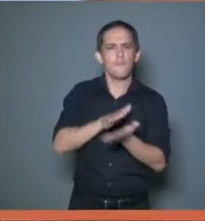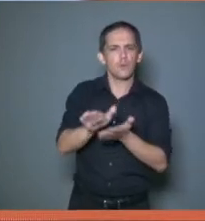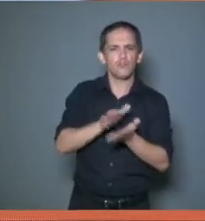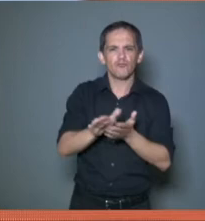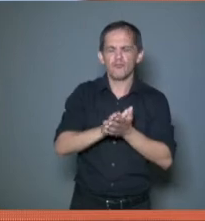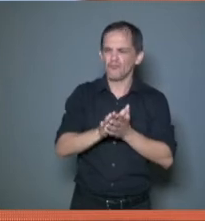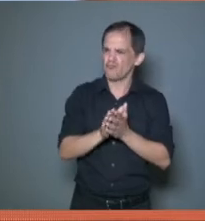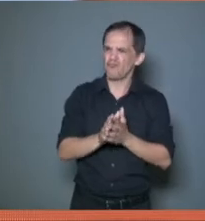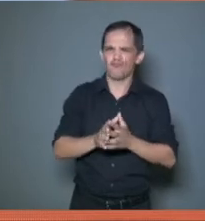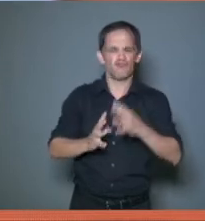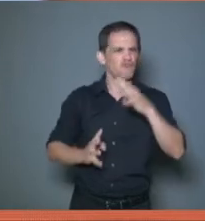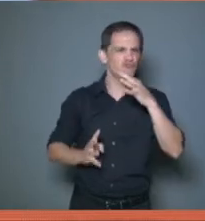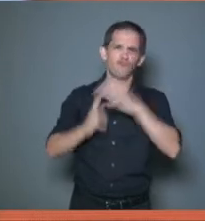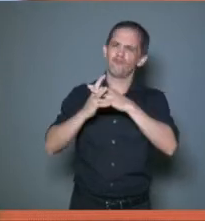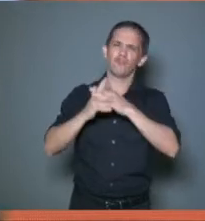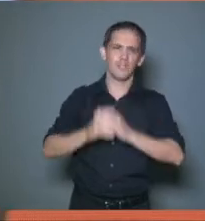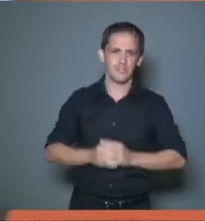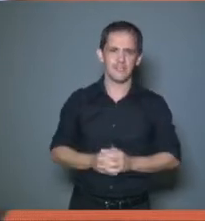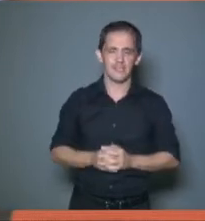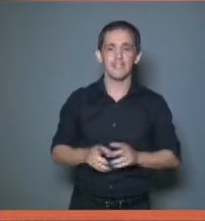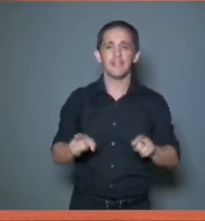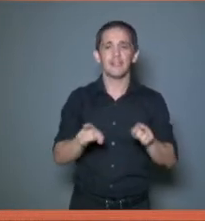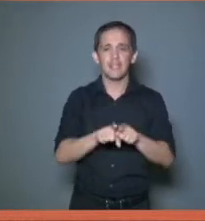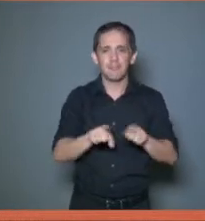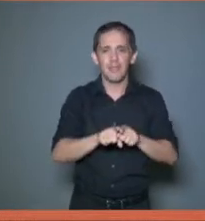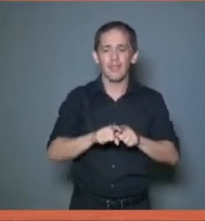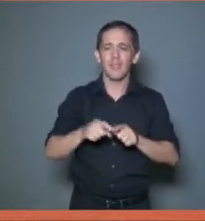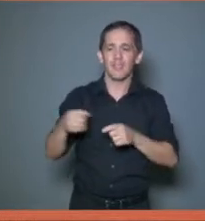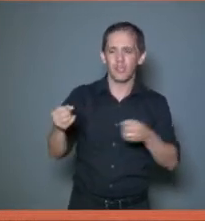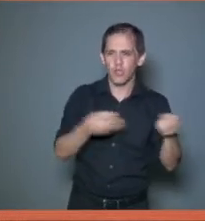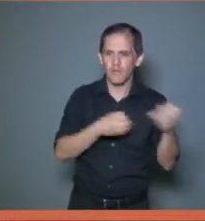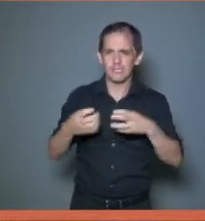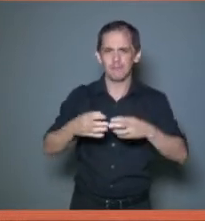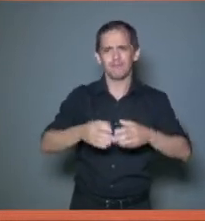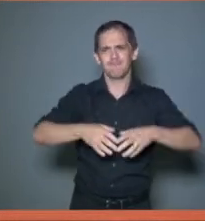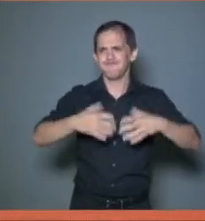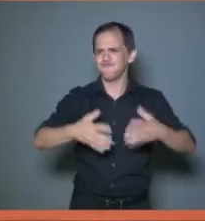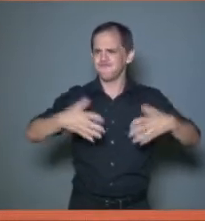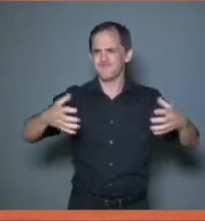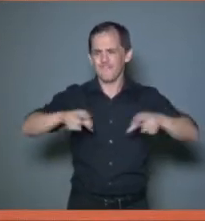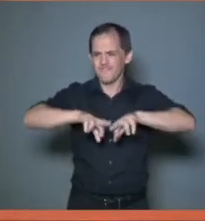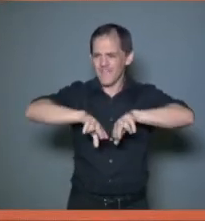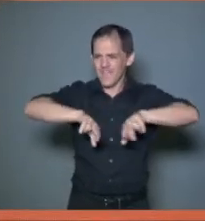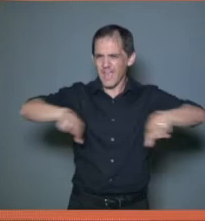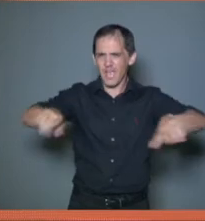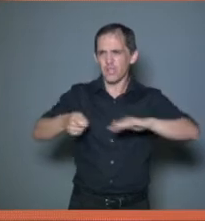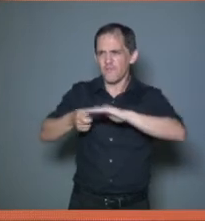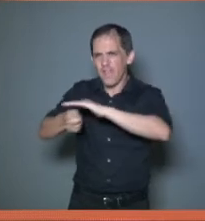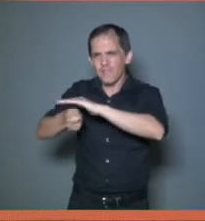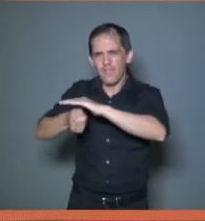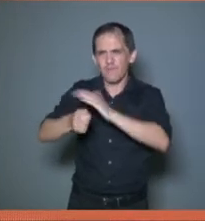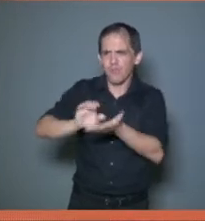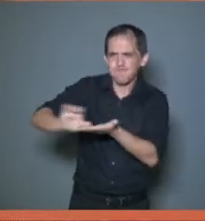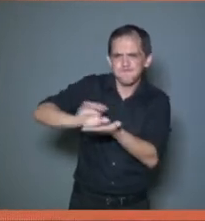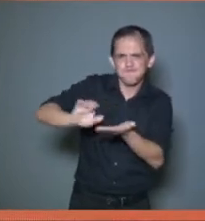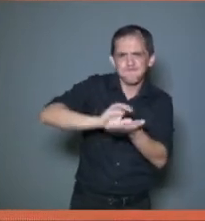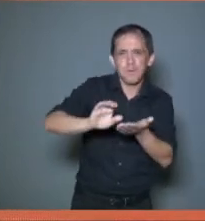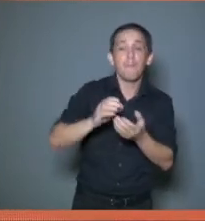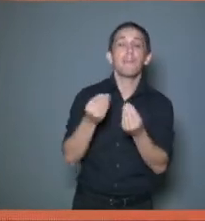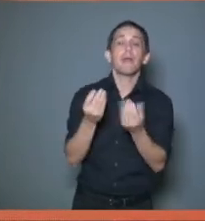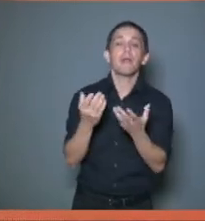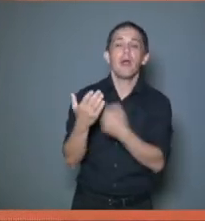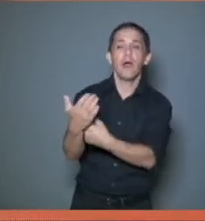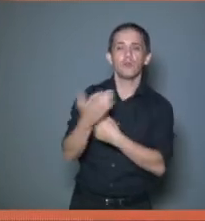Brazil. Very high yield. Our innovation center is diversifying and growing. We are investing heavily to